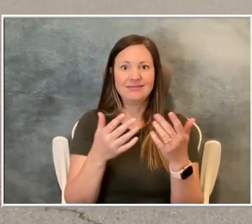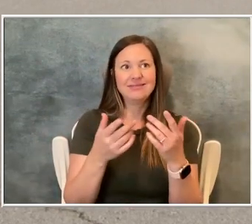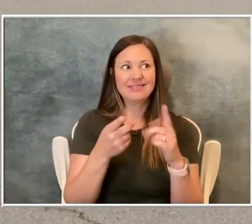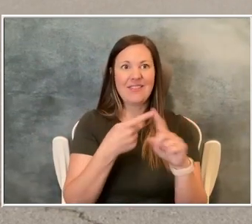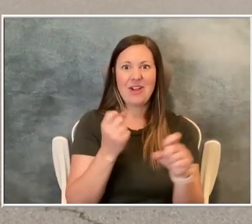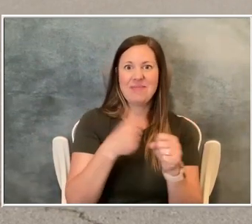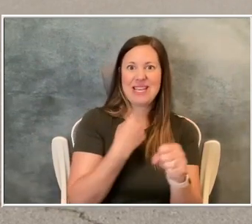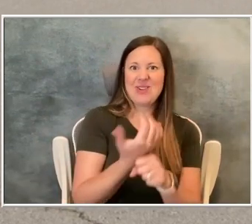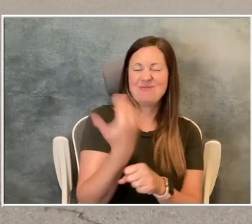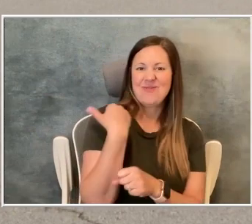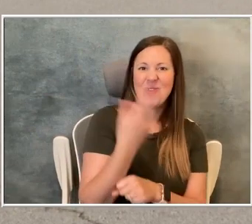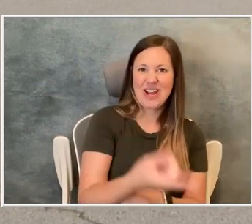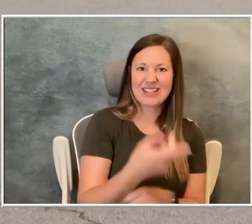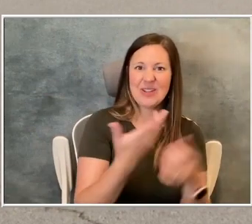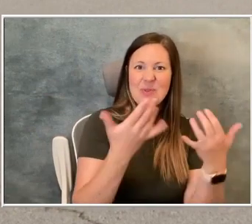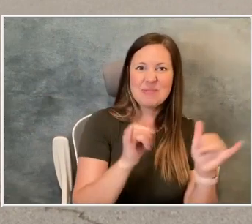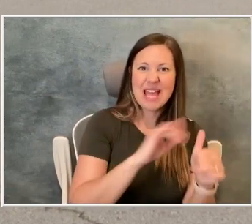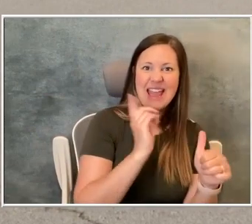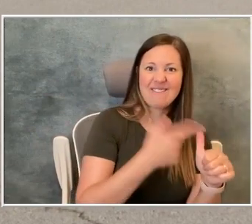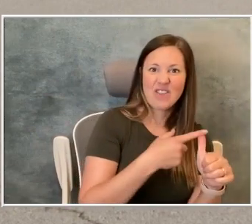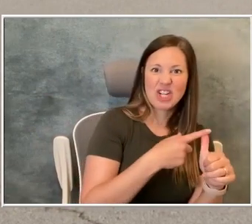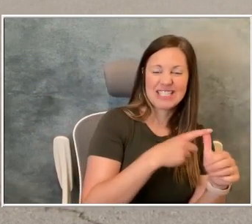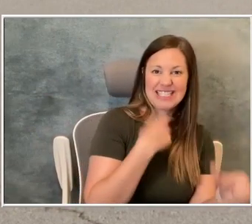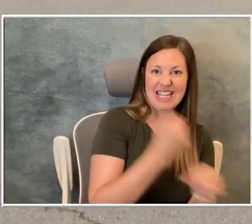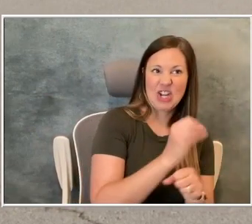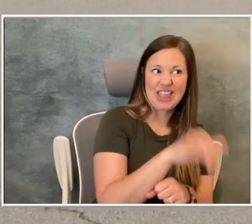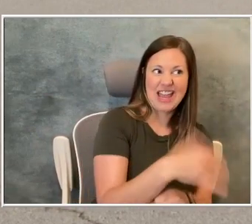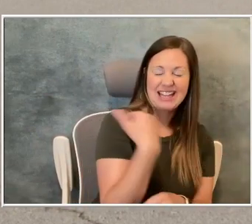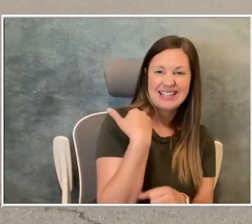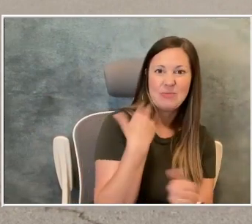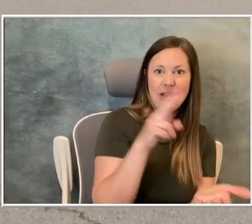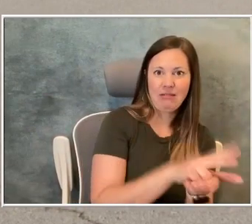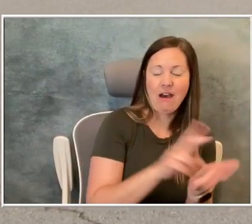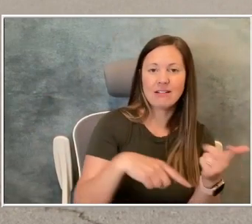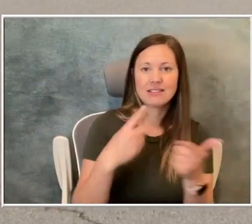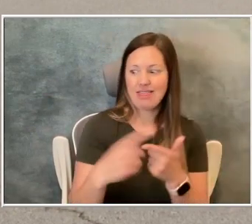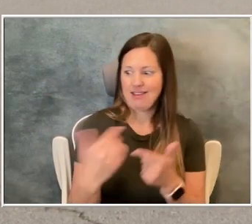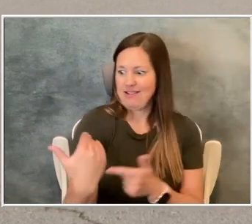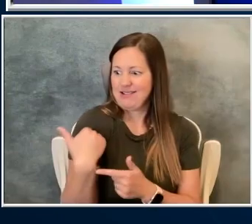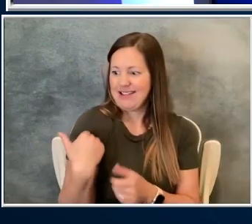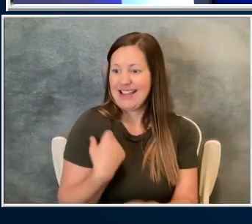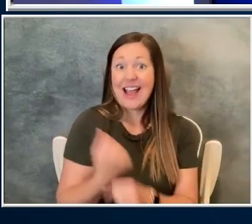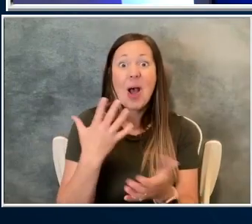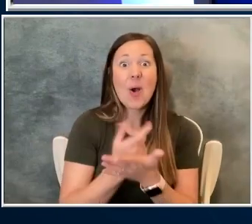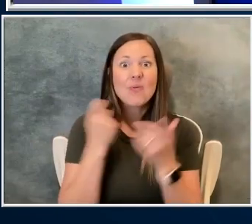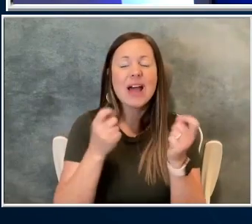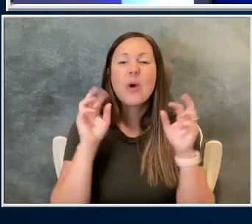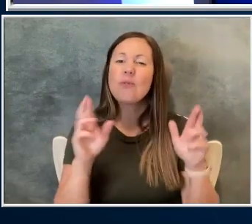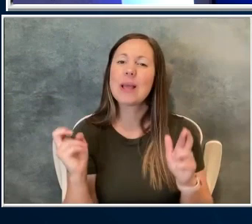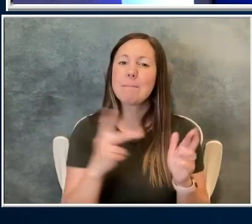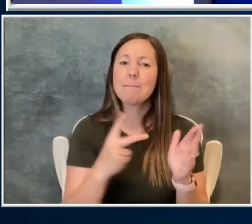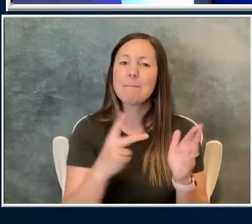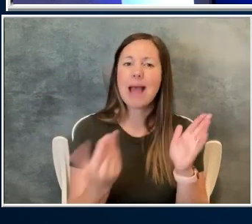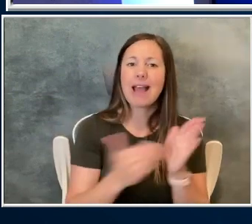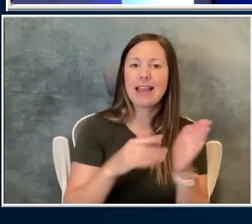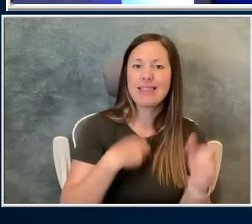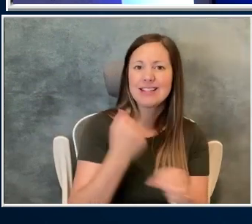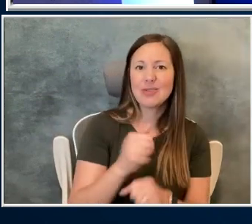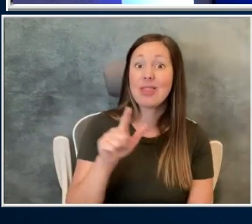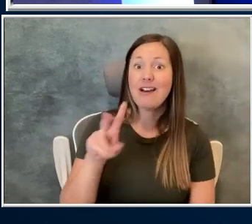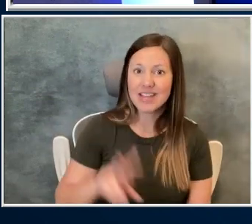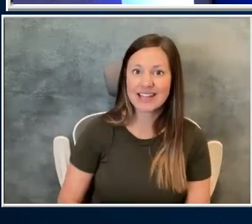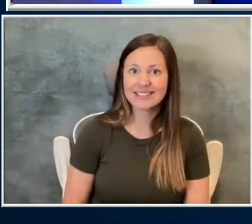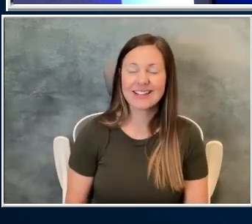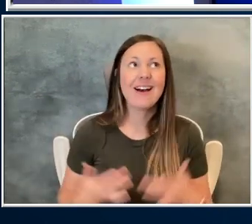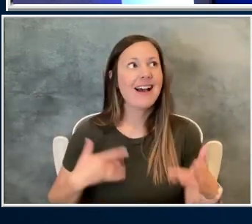time, but we ended up winning this last one, and hopefully we can go back this year to Las Vegas. Very exciting. All right, be sure